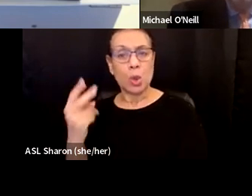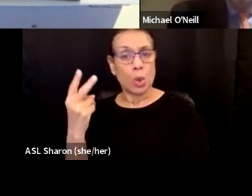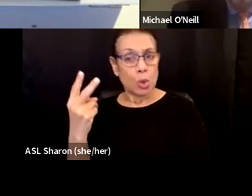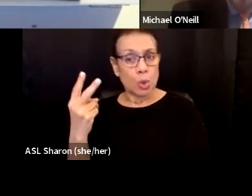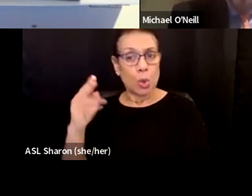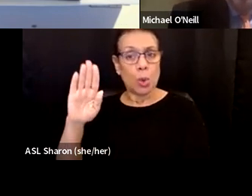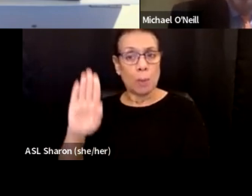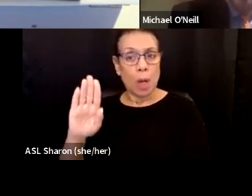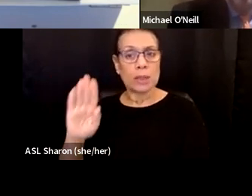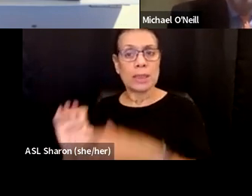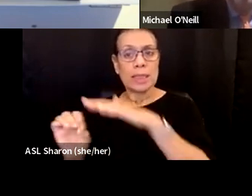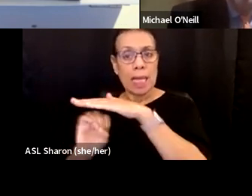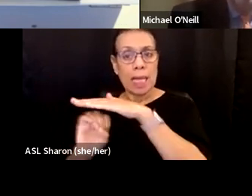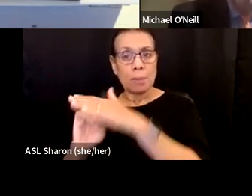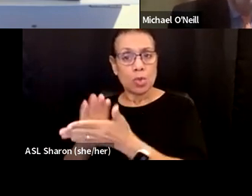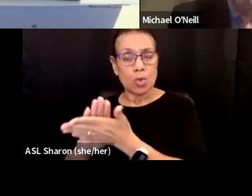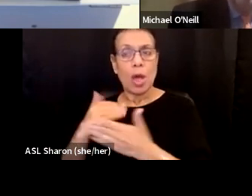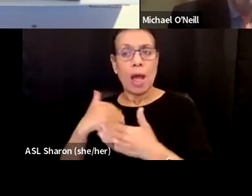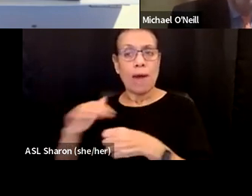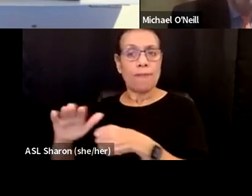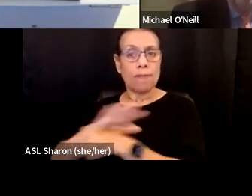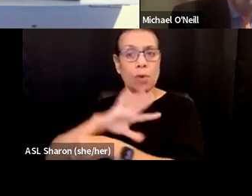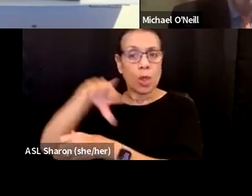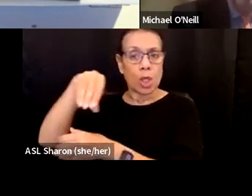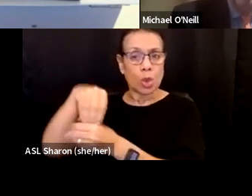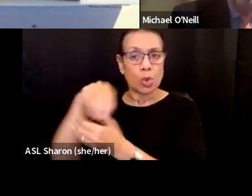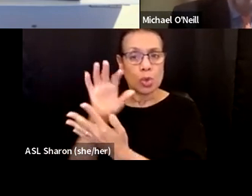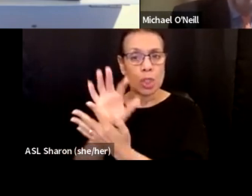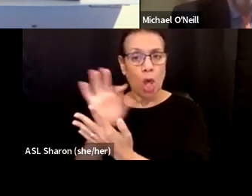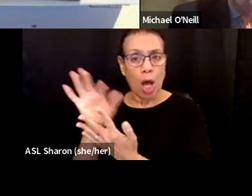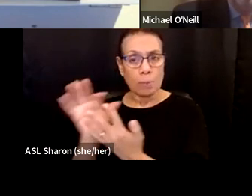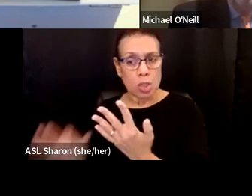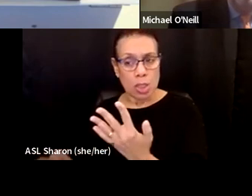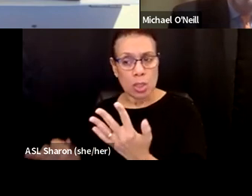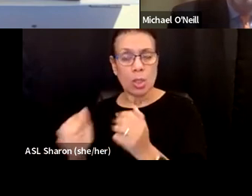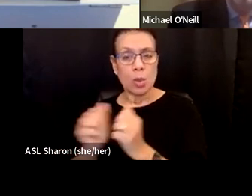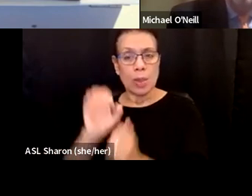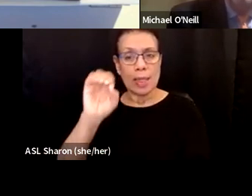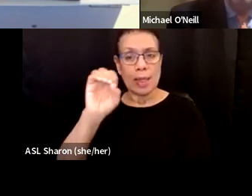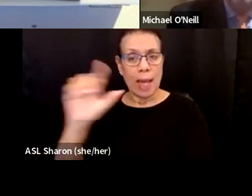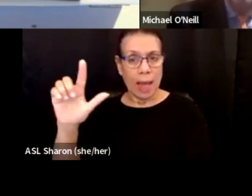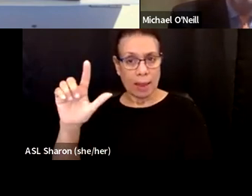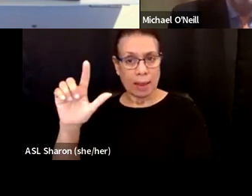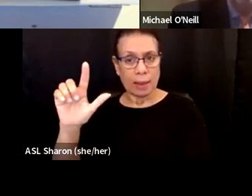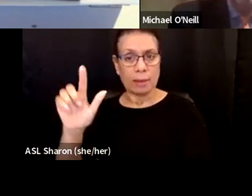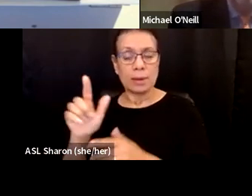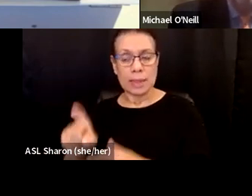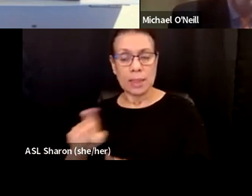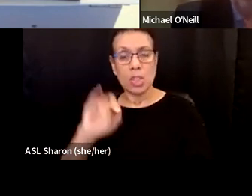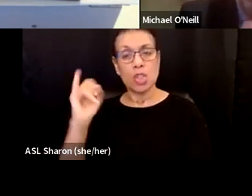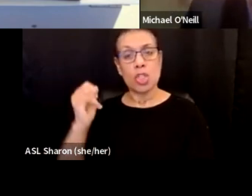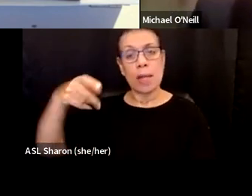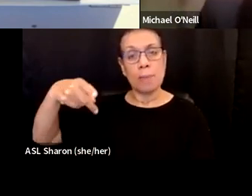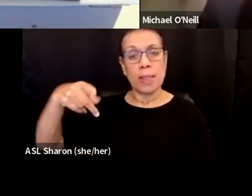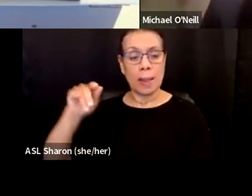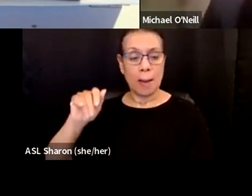public elementary schools provide a full inclusion option for students with el those are the jp manning